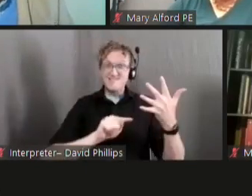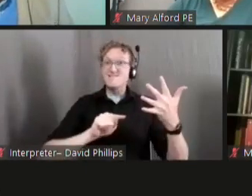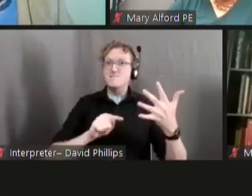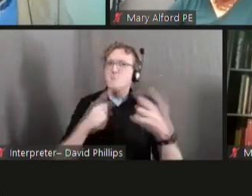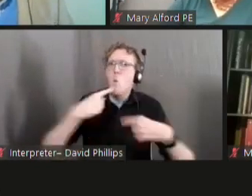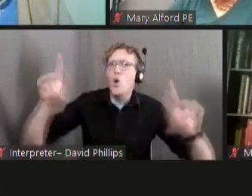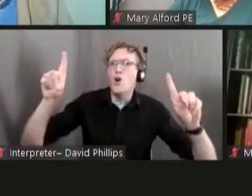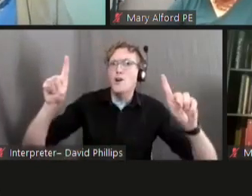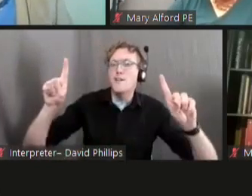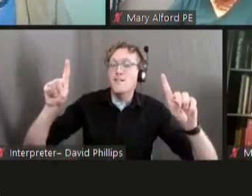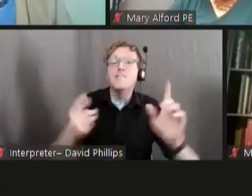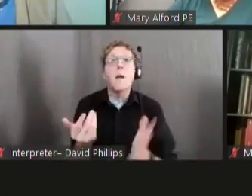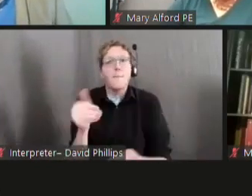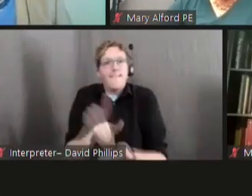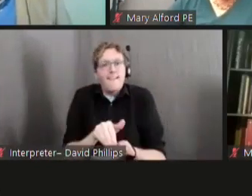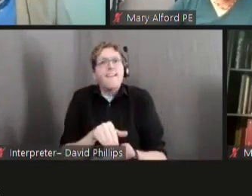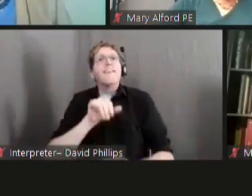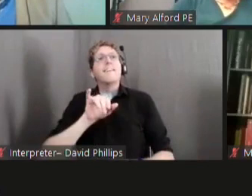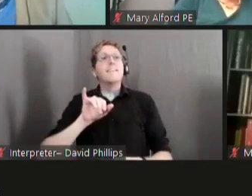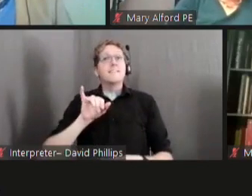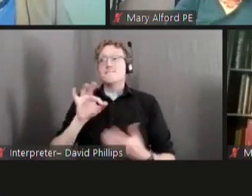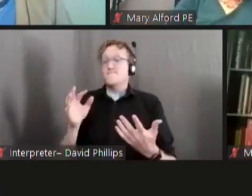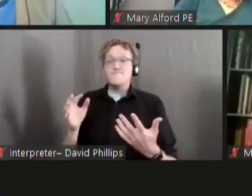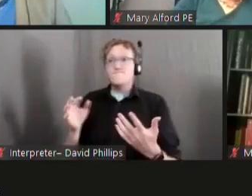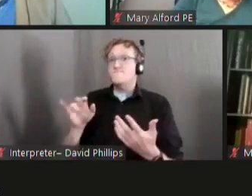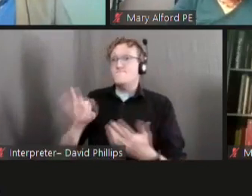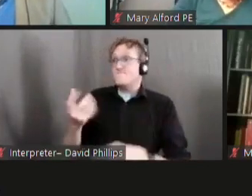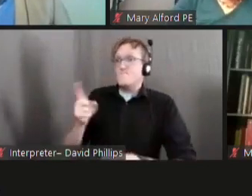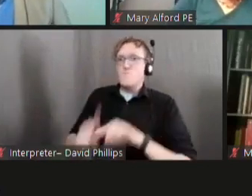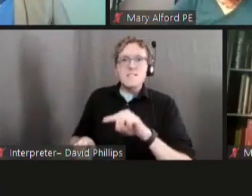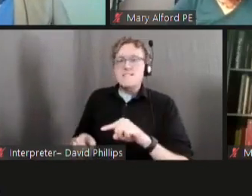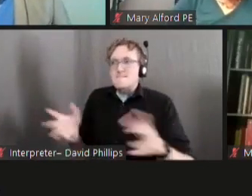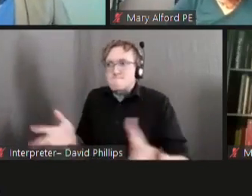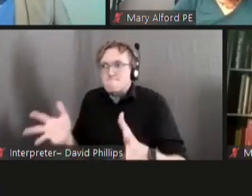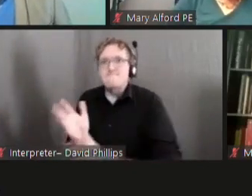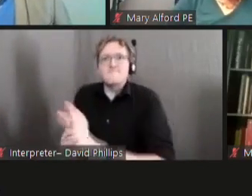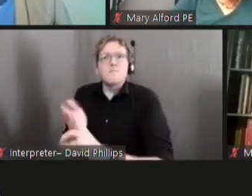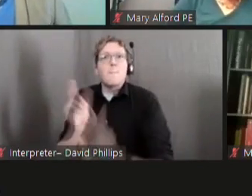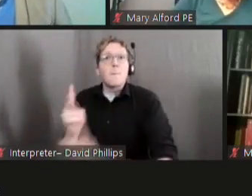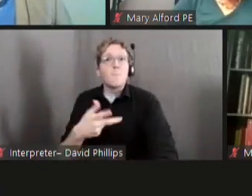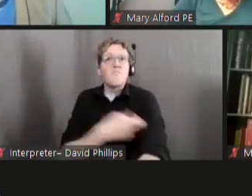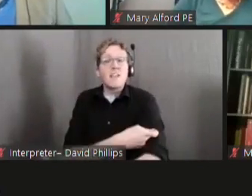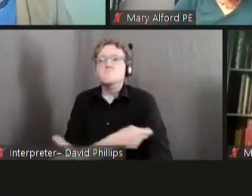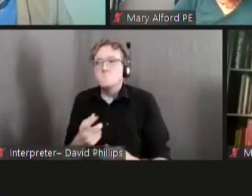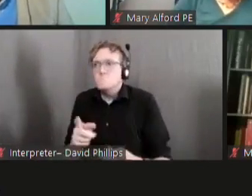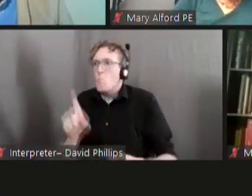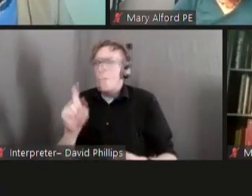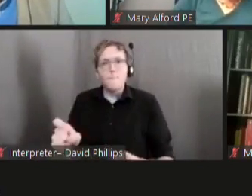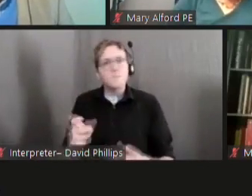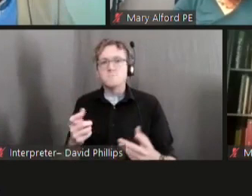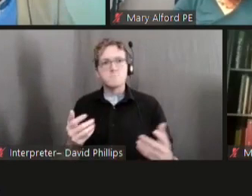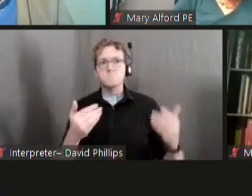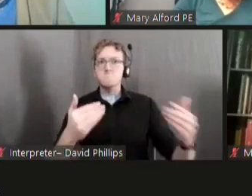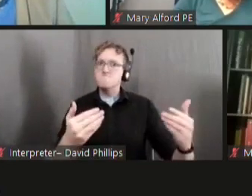But again, in the absence of getting more people vaccinated so we can finally end this, we need to move forward. And for those who are on the fence and considering about